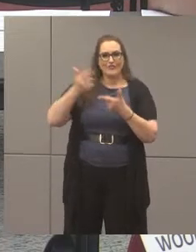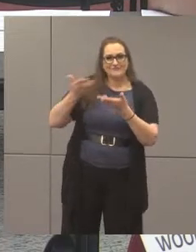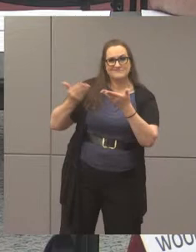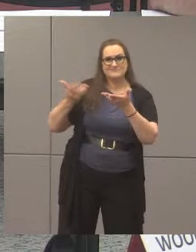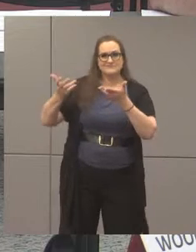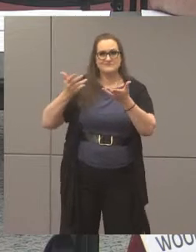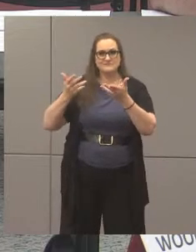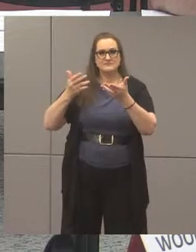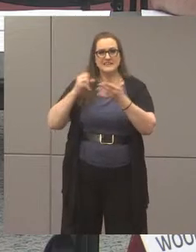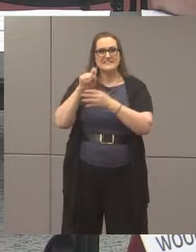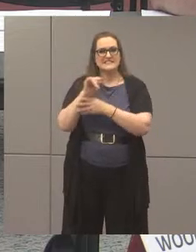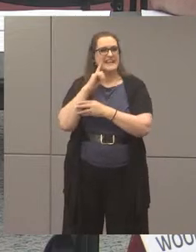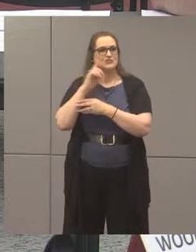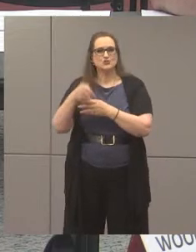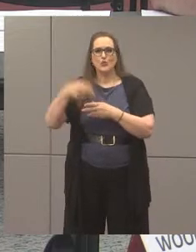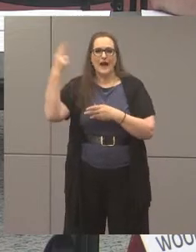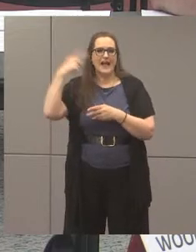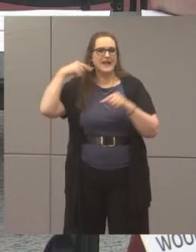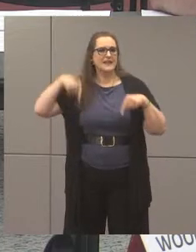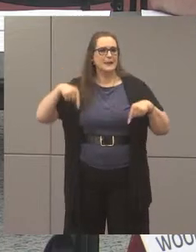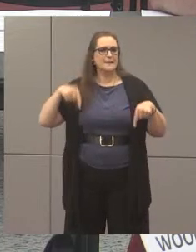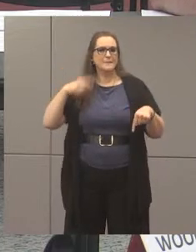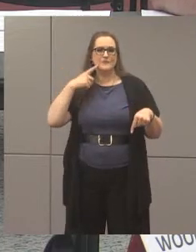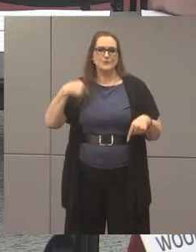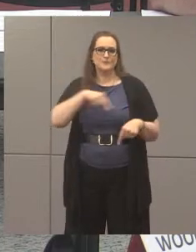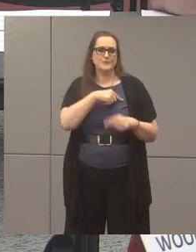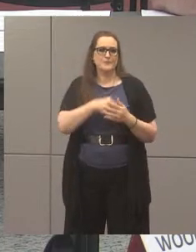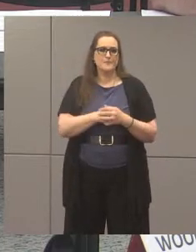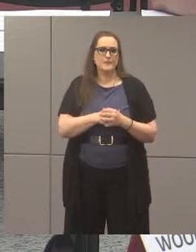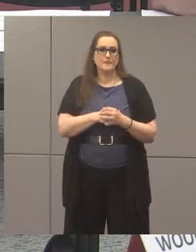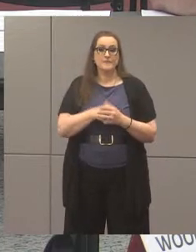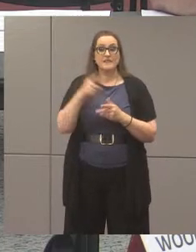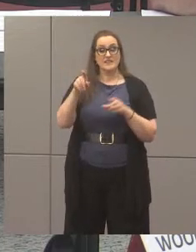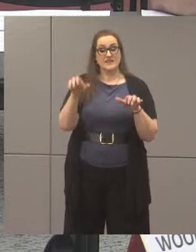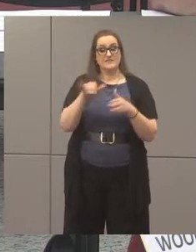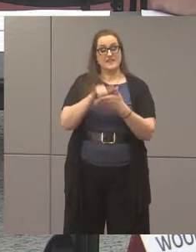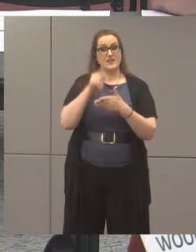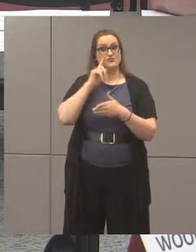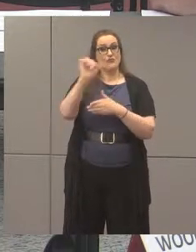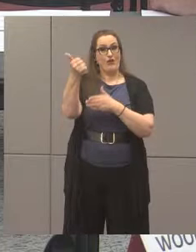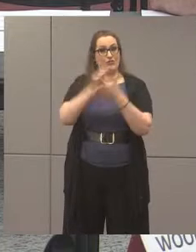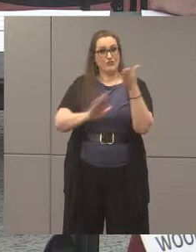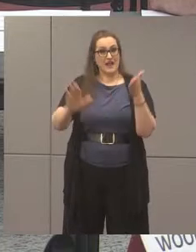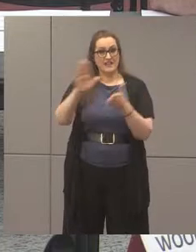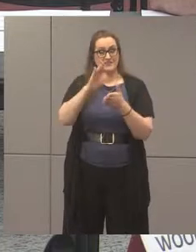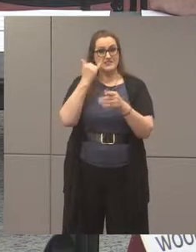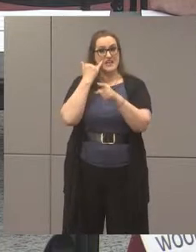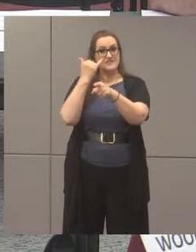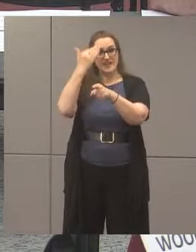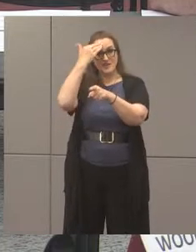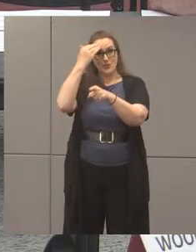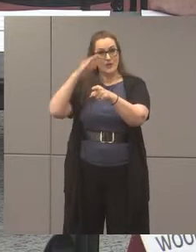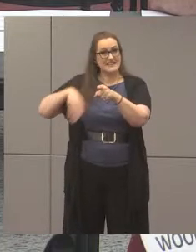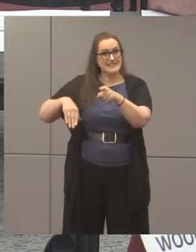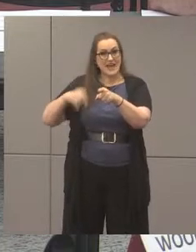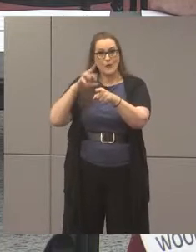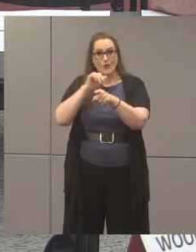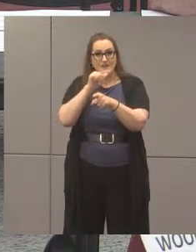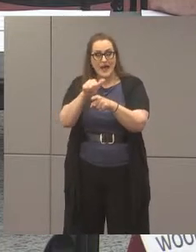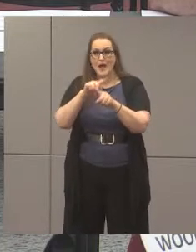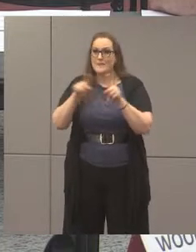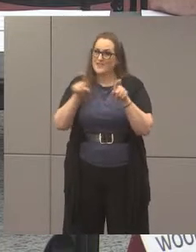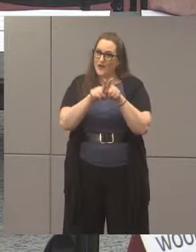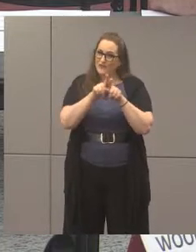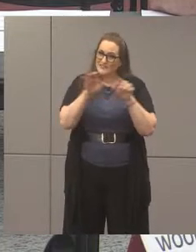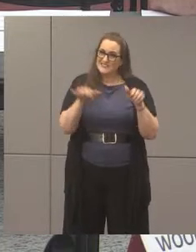stakes are too high on our end, and, they've done this to other colleges, whether those colleges know it yet or not, but they've also